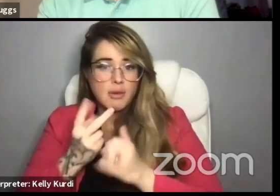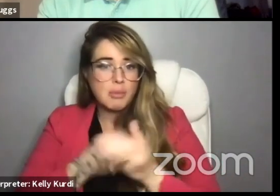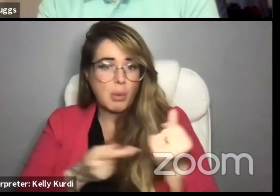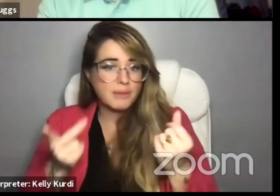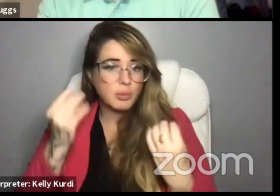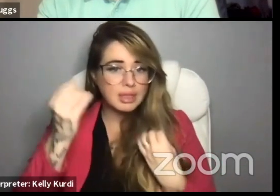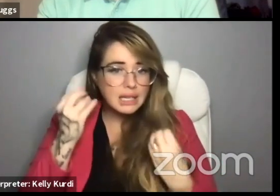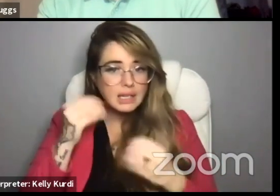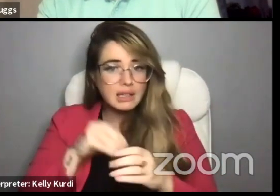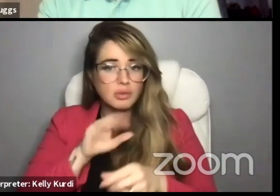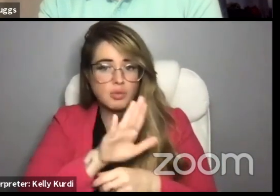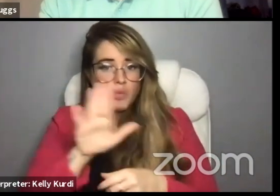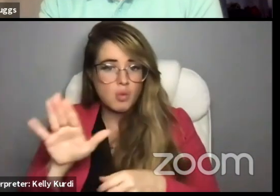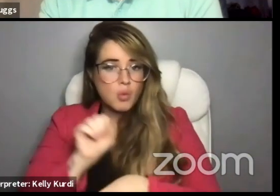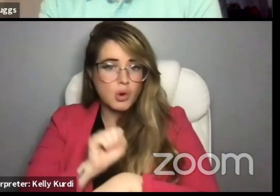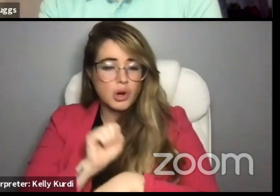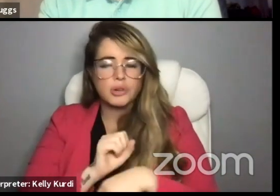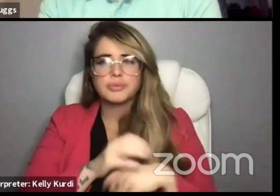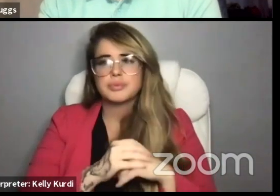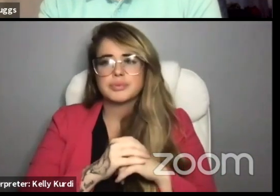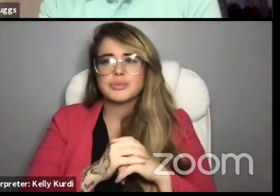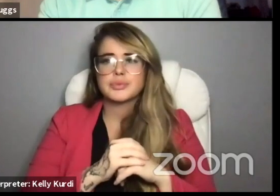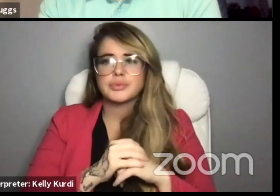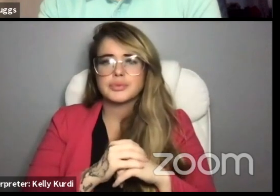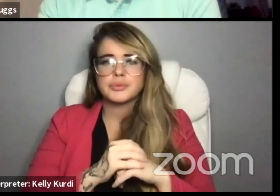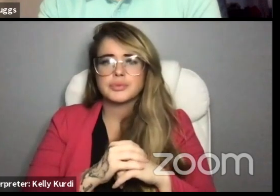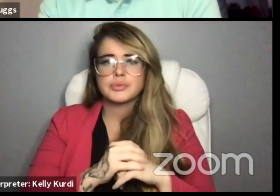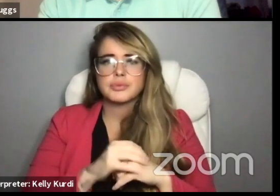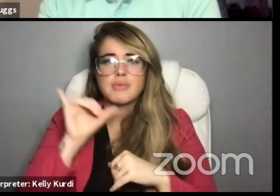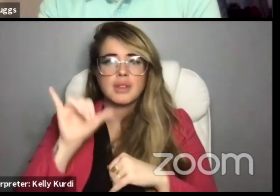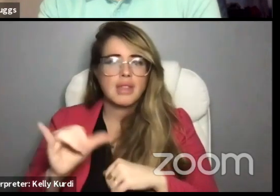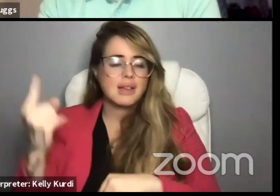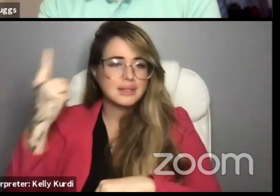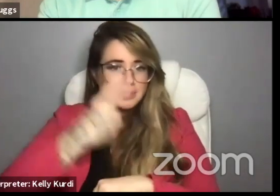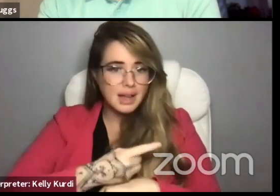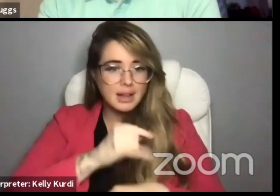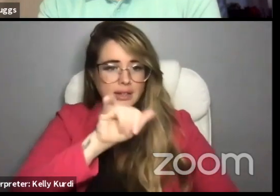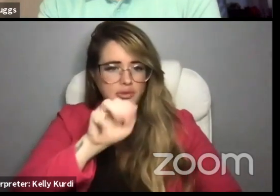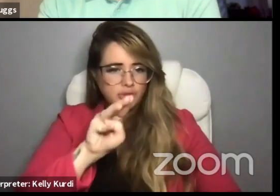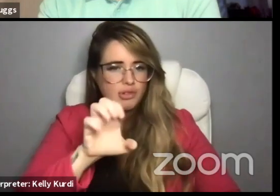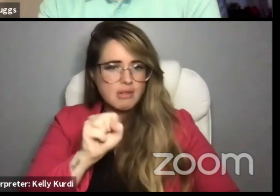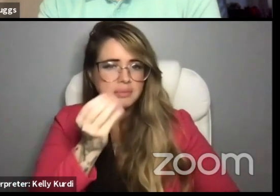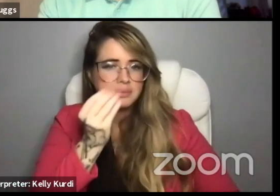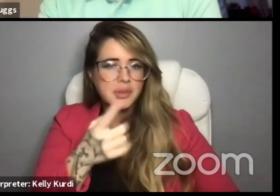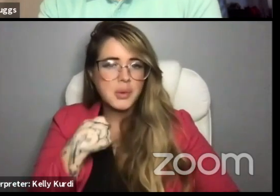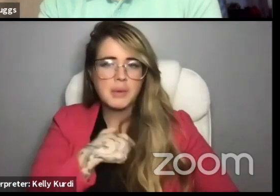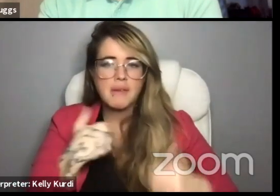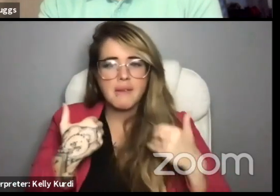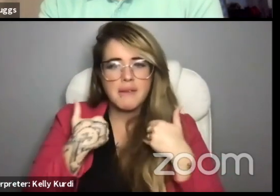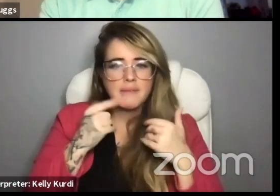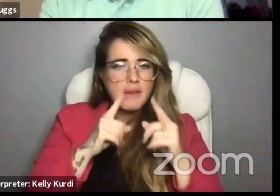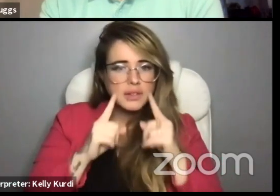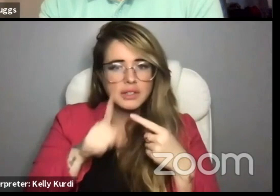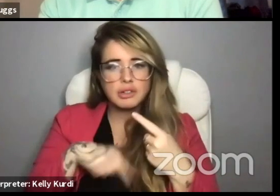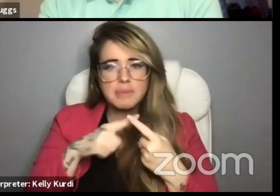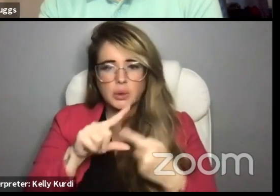thinking about it in your work, which is, you know, on that day, James, we had a little conversation about 20 years.